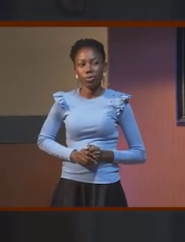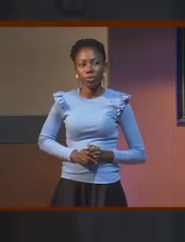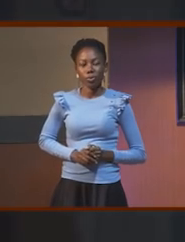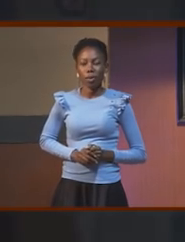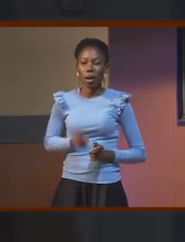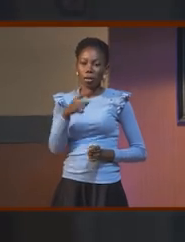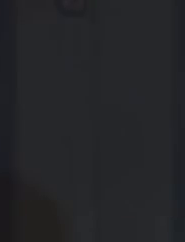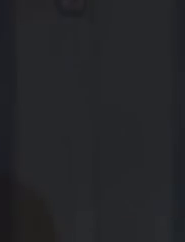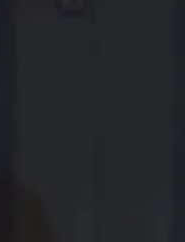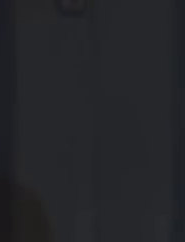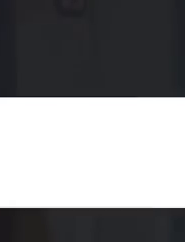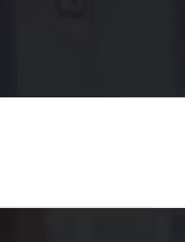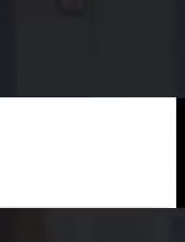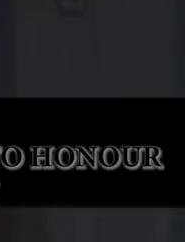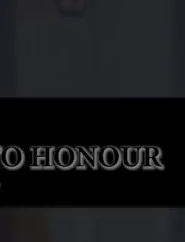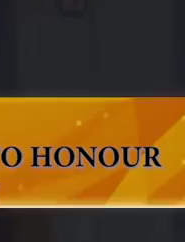Can you tell me why you are here?